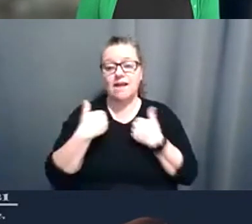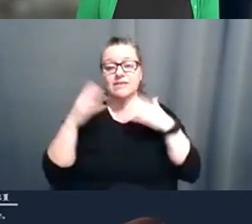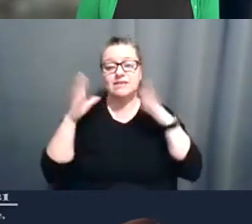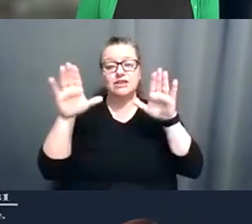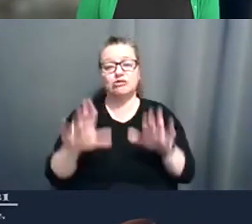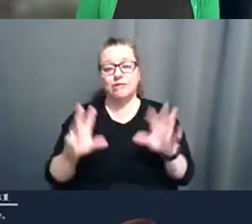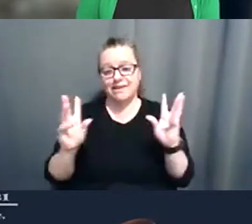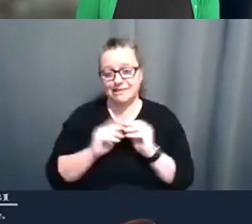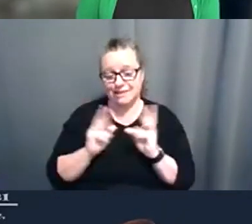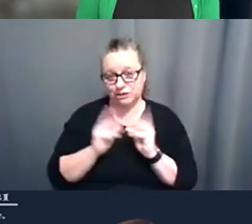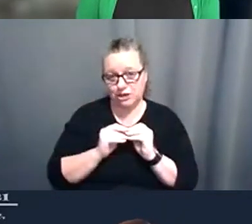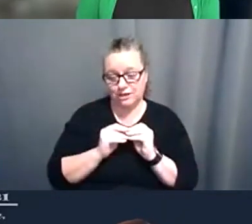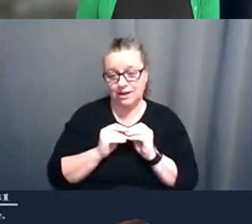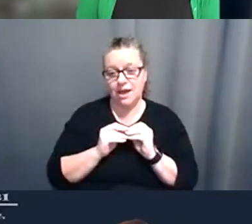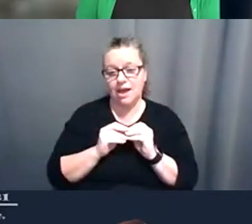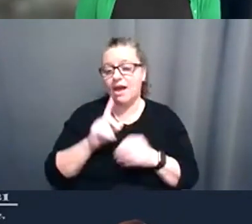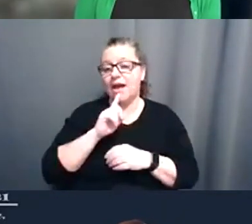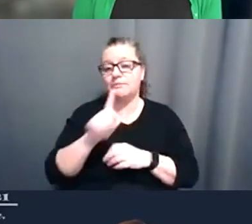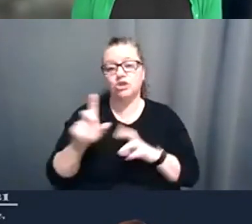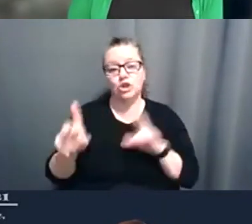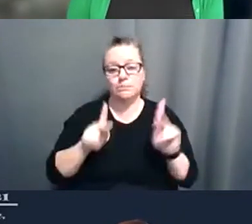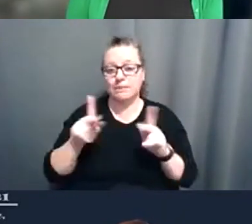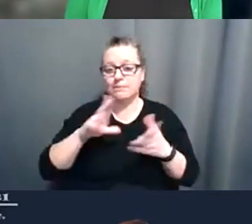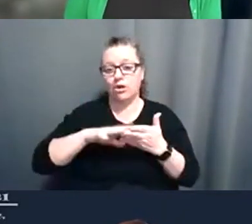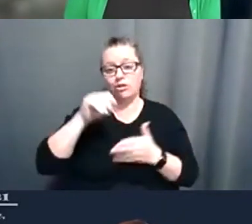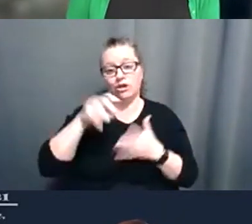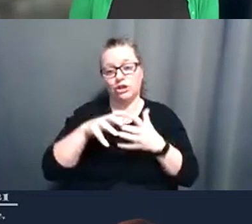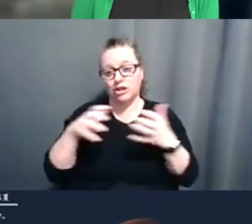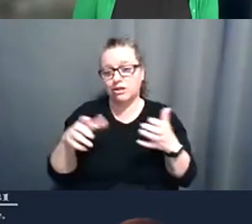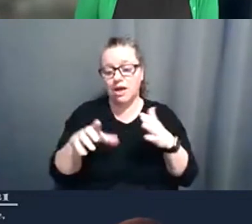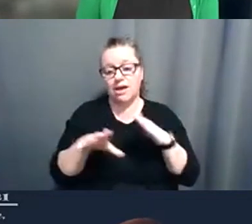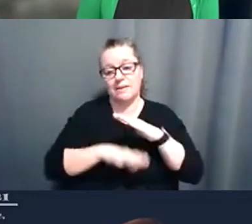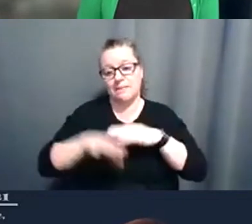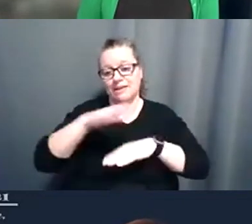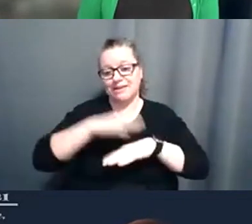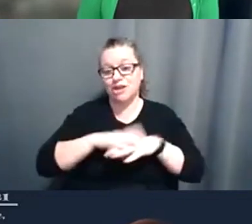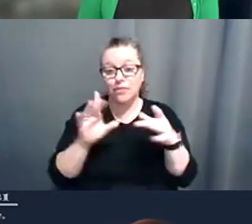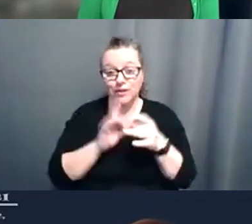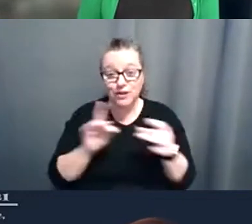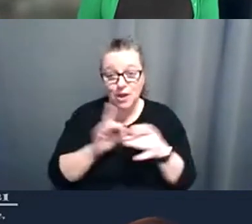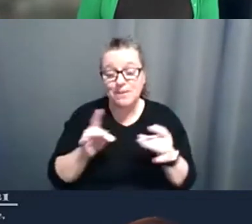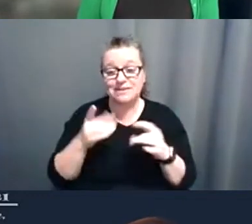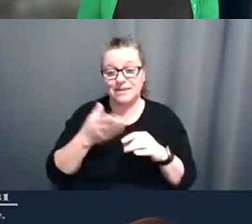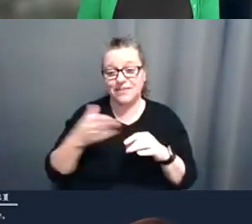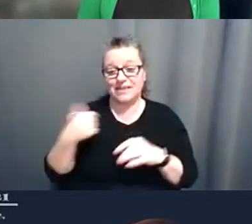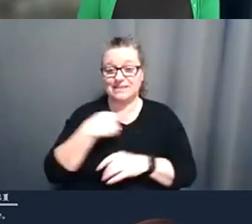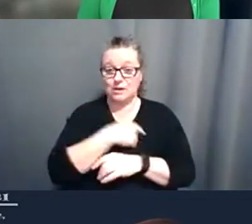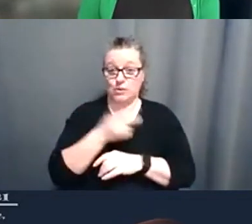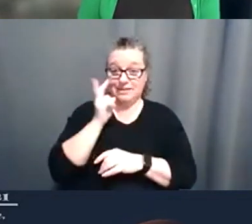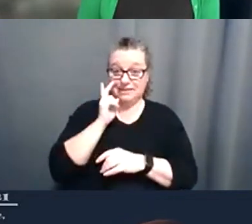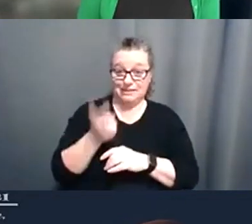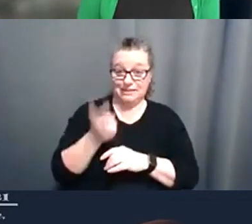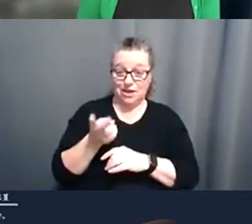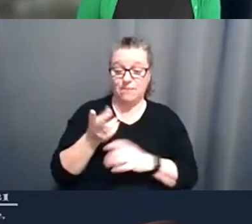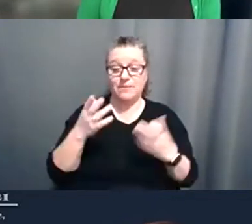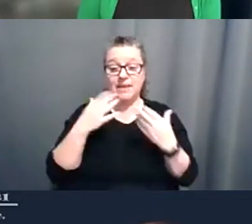session. I'm certain that folks got a lot out of it based on the comments and things that we saw. Good. Thank